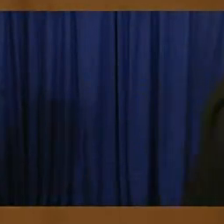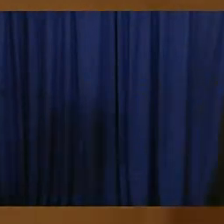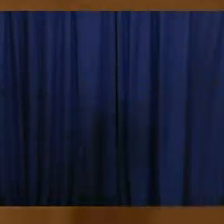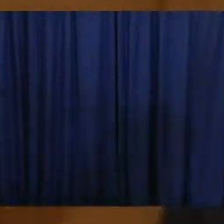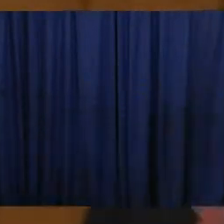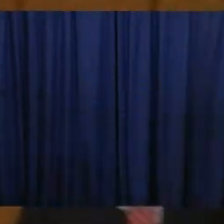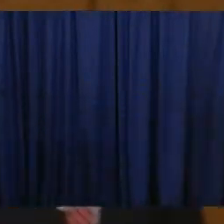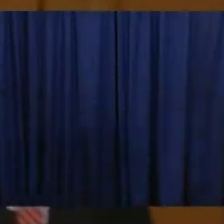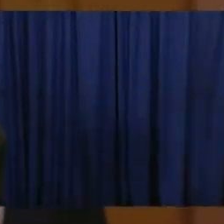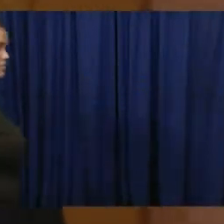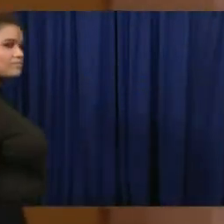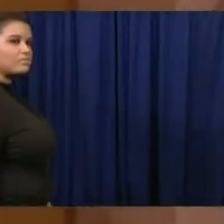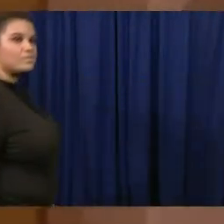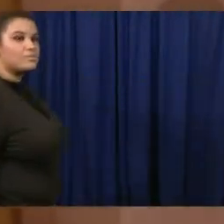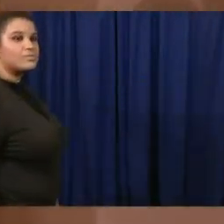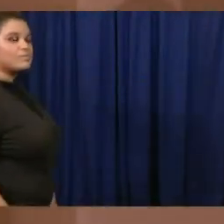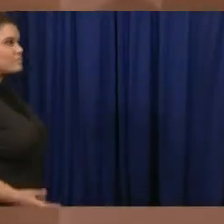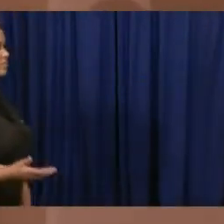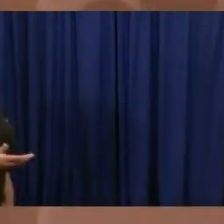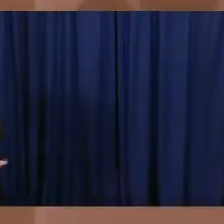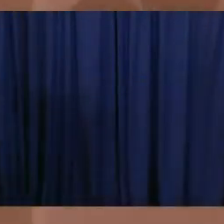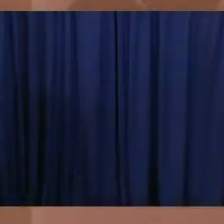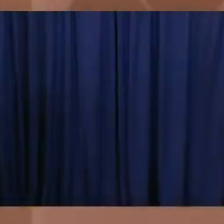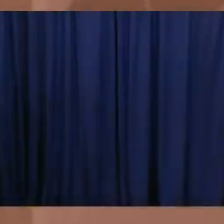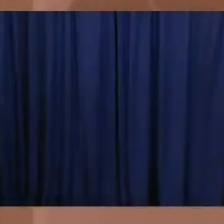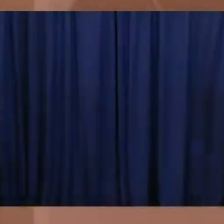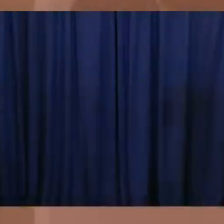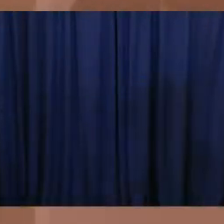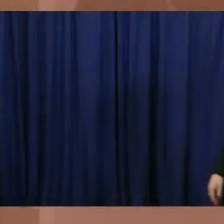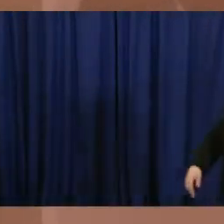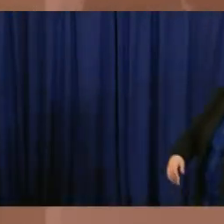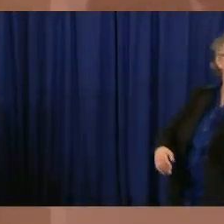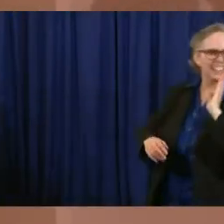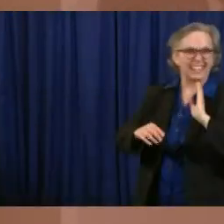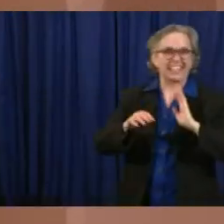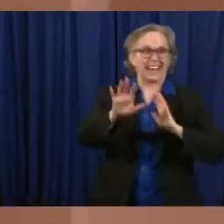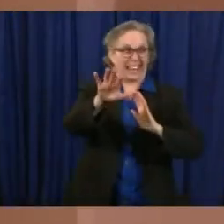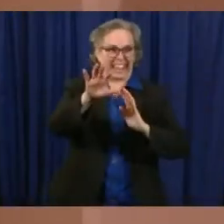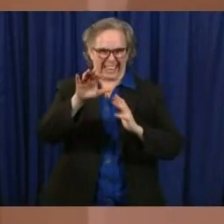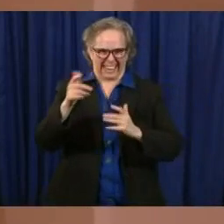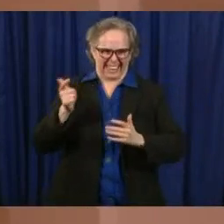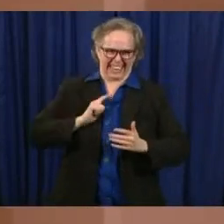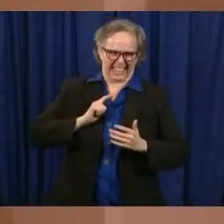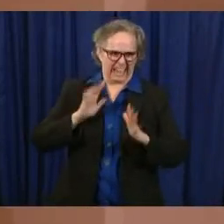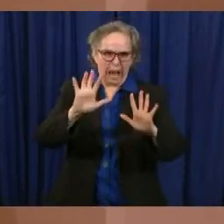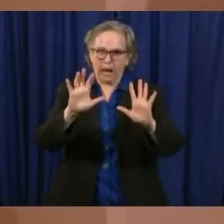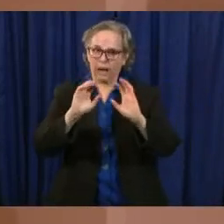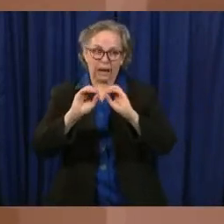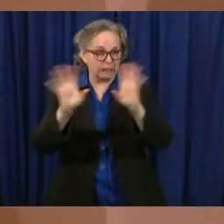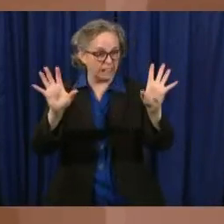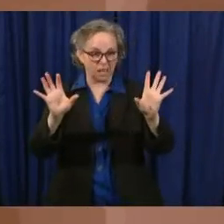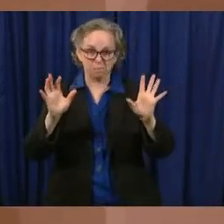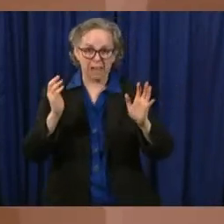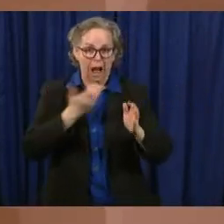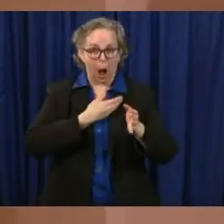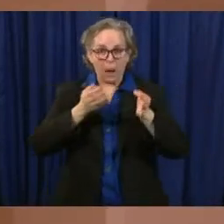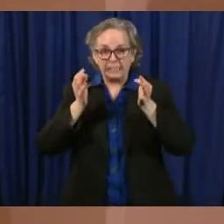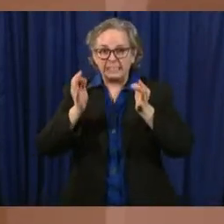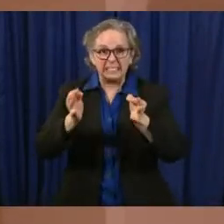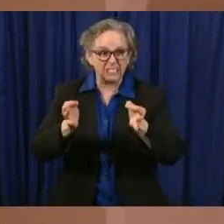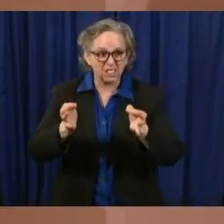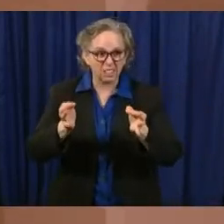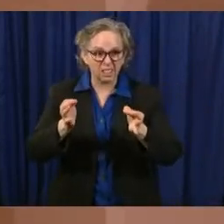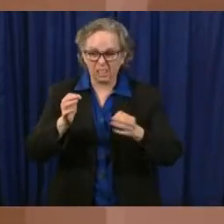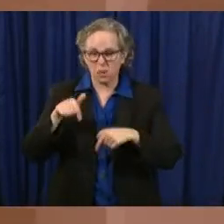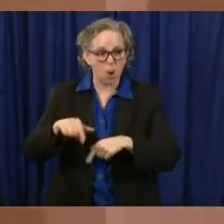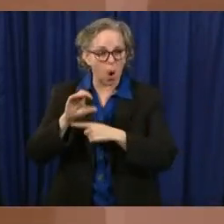And it's very clear, Jim, that the actions that we've taken so far have put Ohio in a great spot to be able to exit this that we otherwise wouldn't have